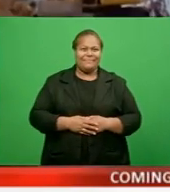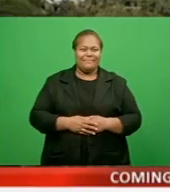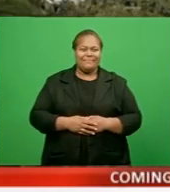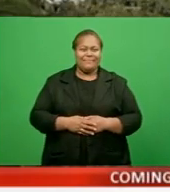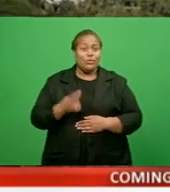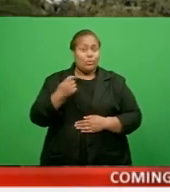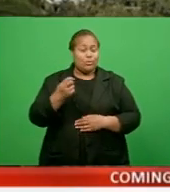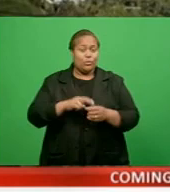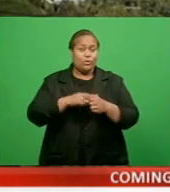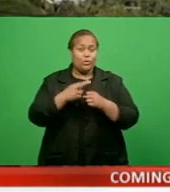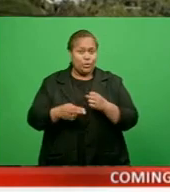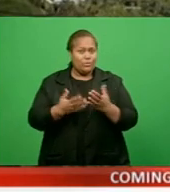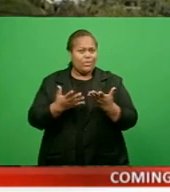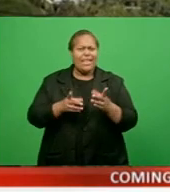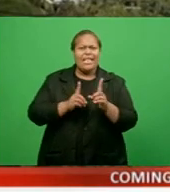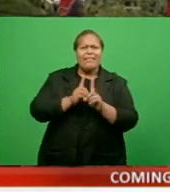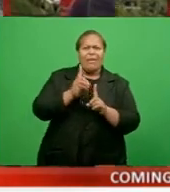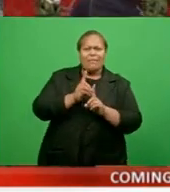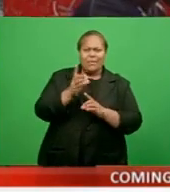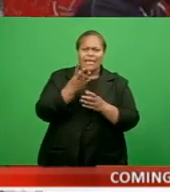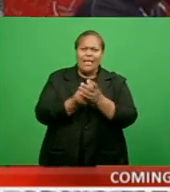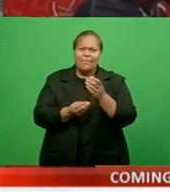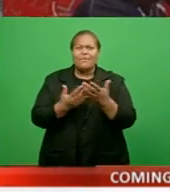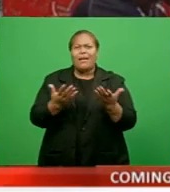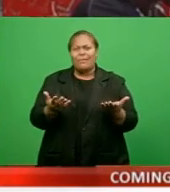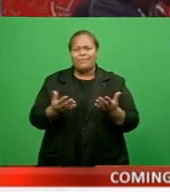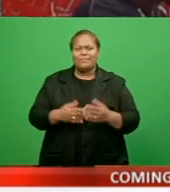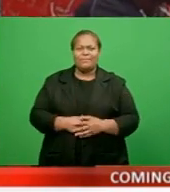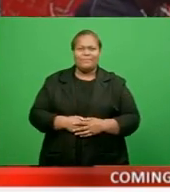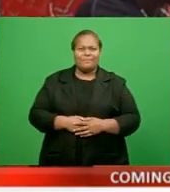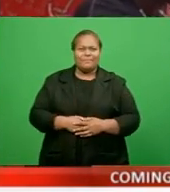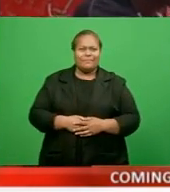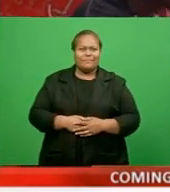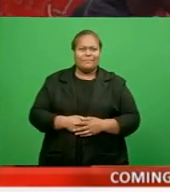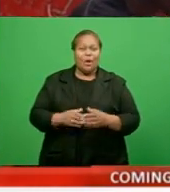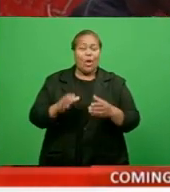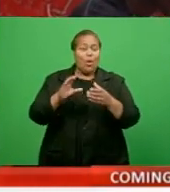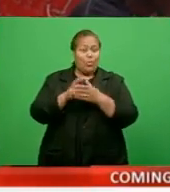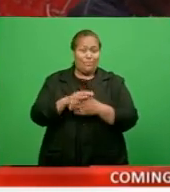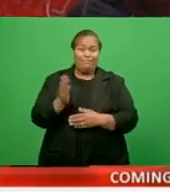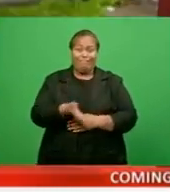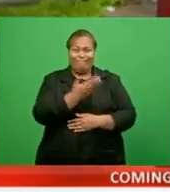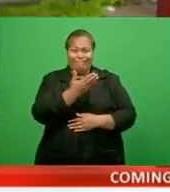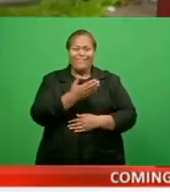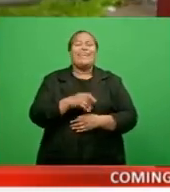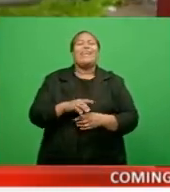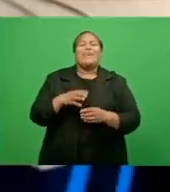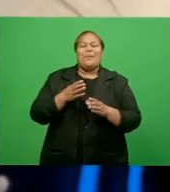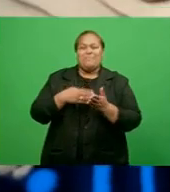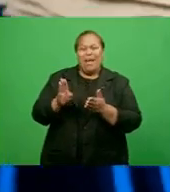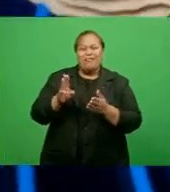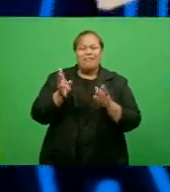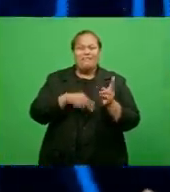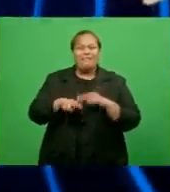Up ahead, addressing development gaps and arm wrestling to mark Fiji Day.